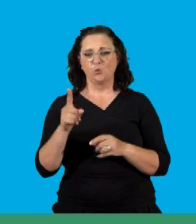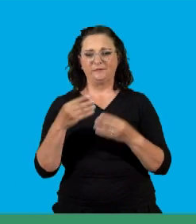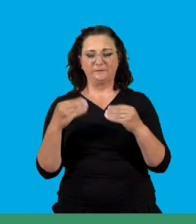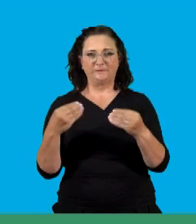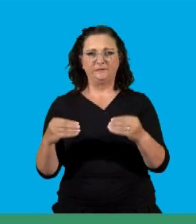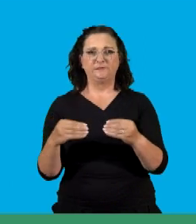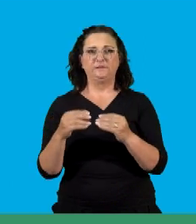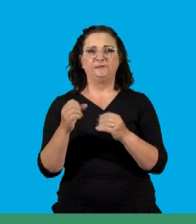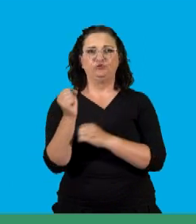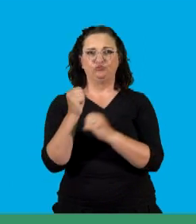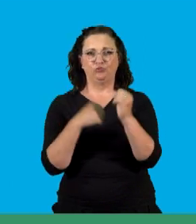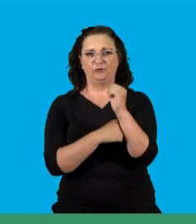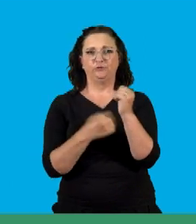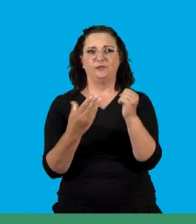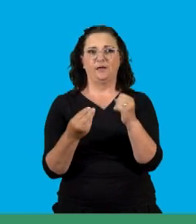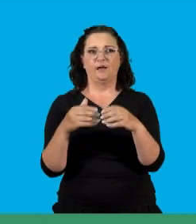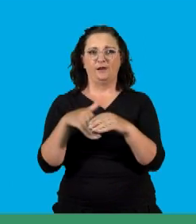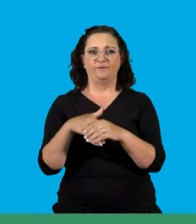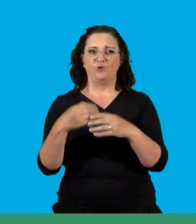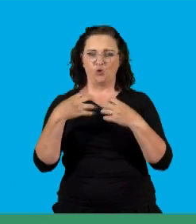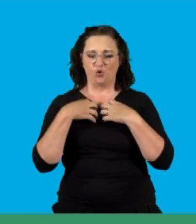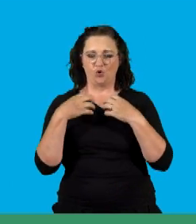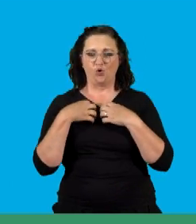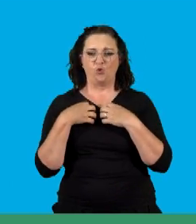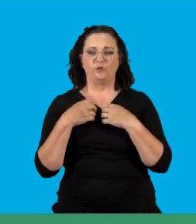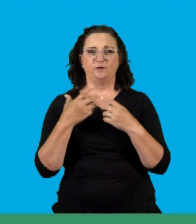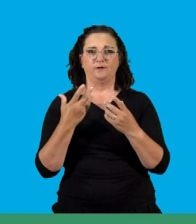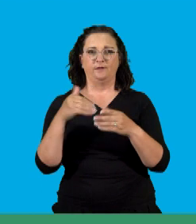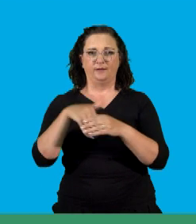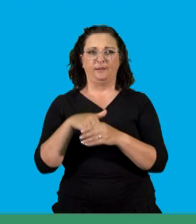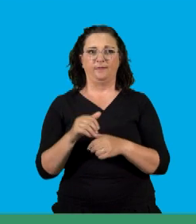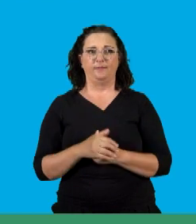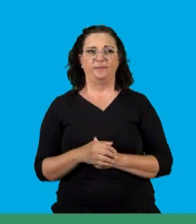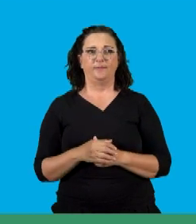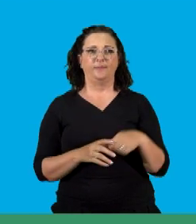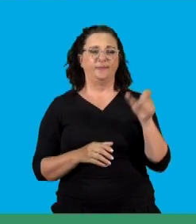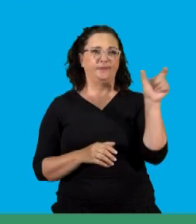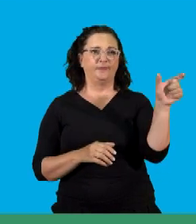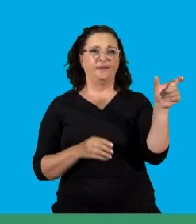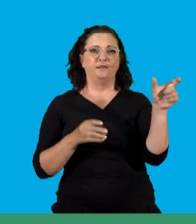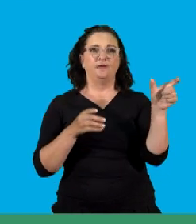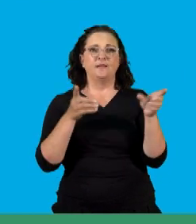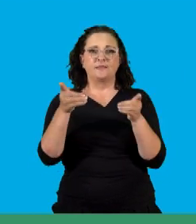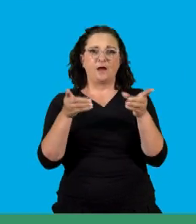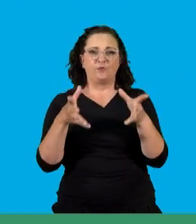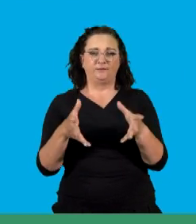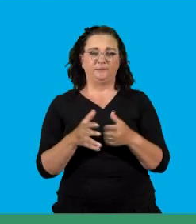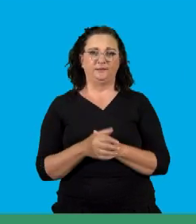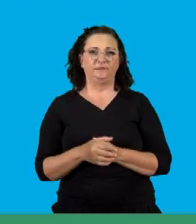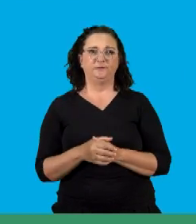business structure that has a separate legal entity from its owners. We also came across the